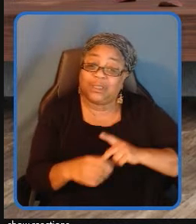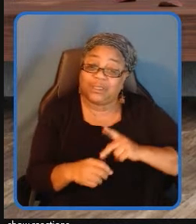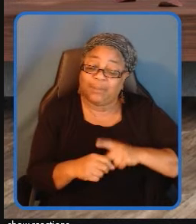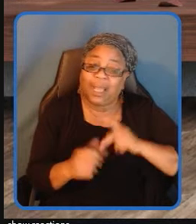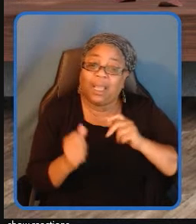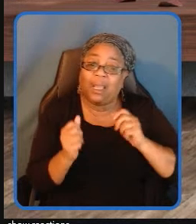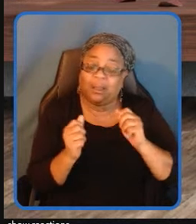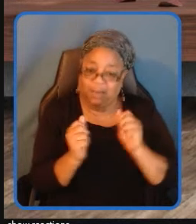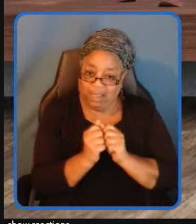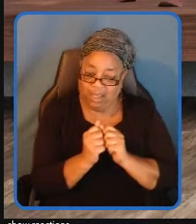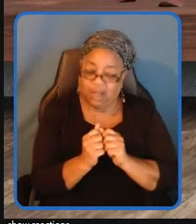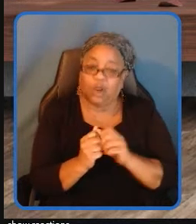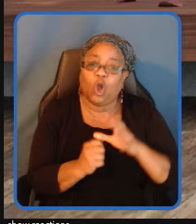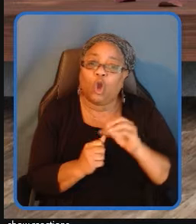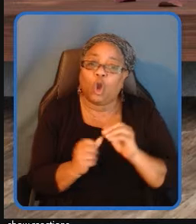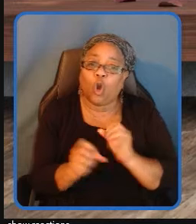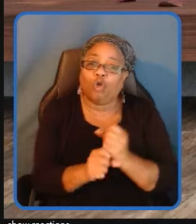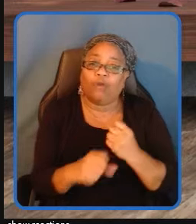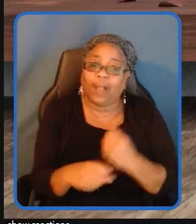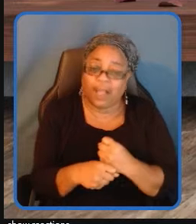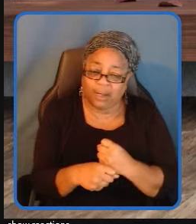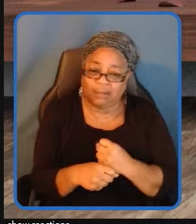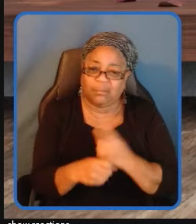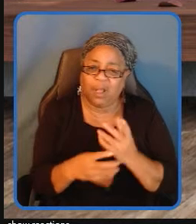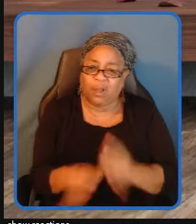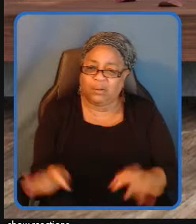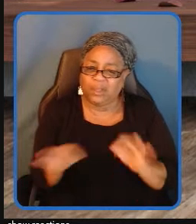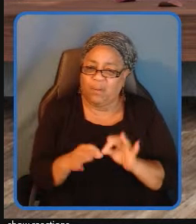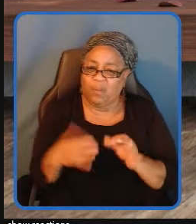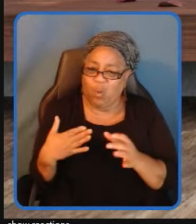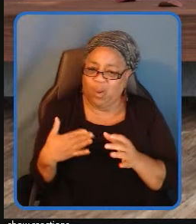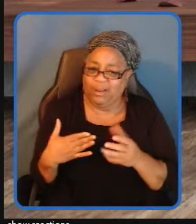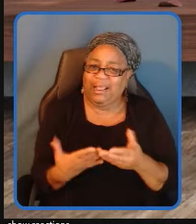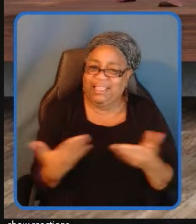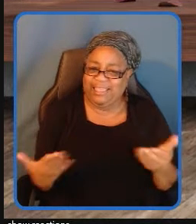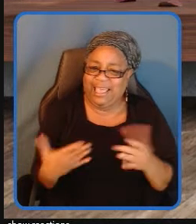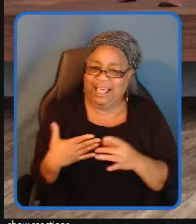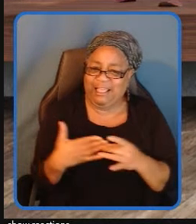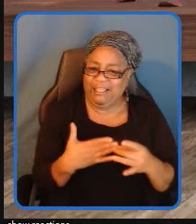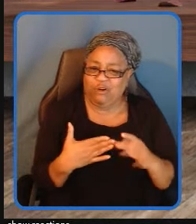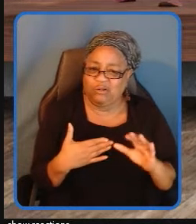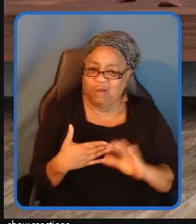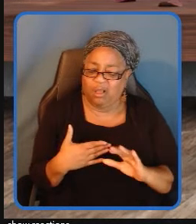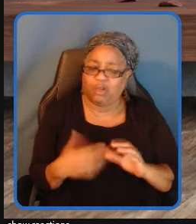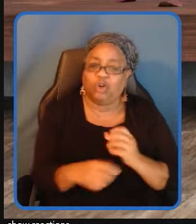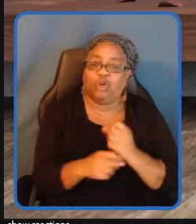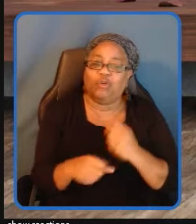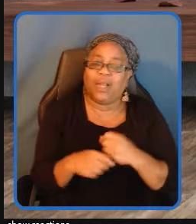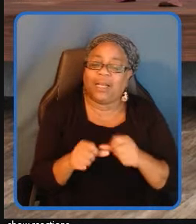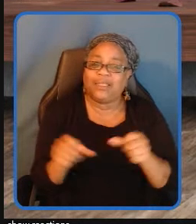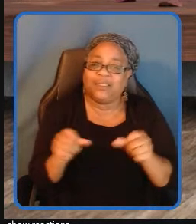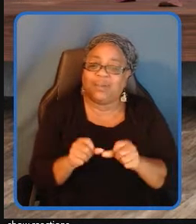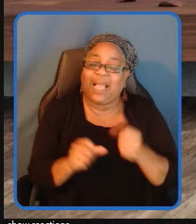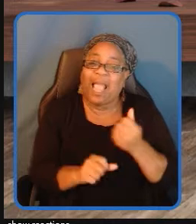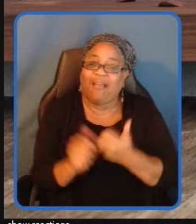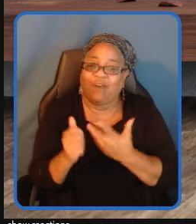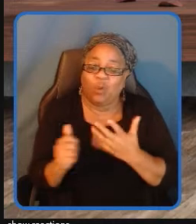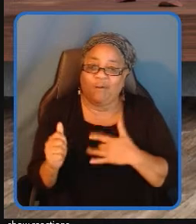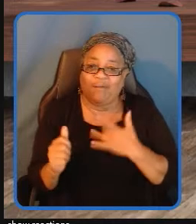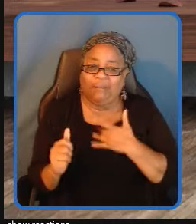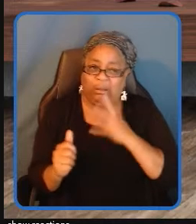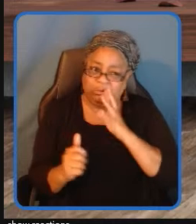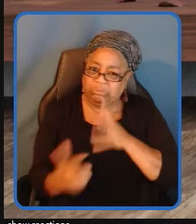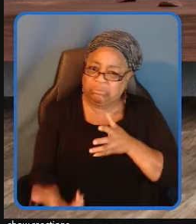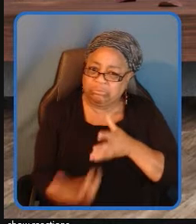a sense, the most important thing that a leader does in many regards is to create a space and container where everyone feels like they can belong. And as Bo